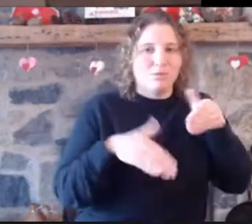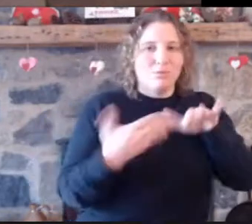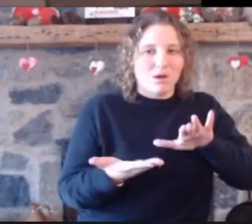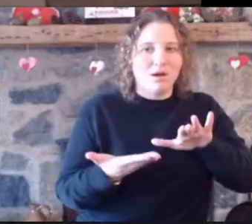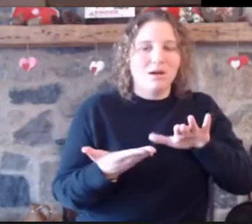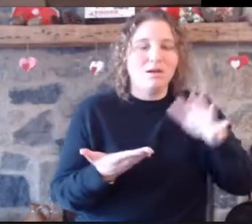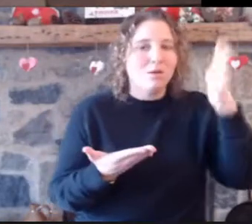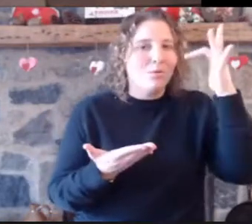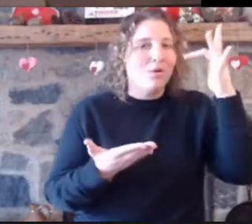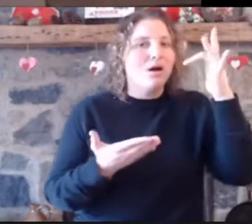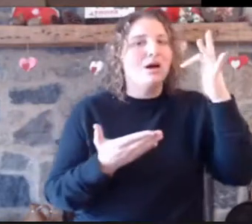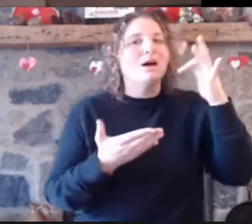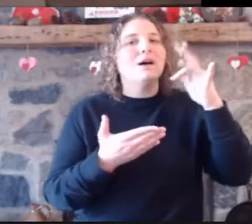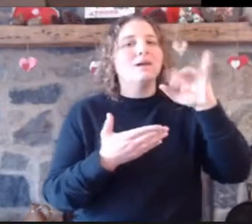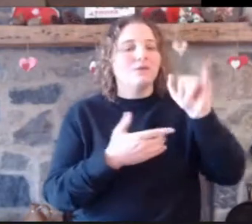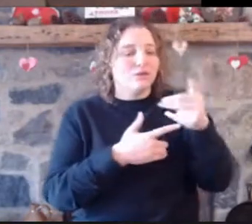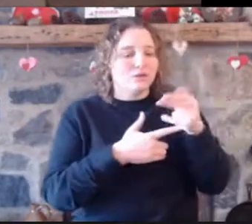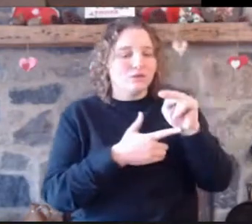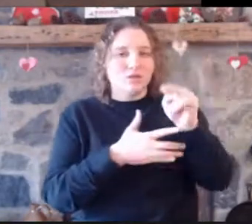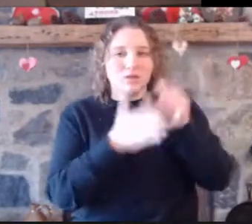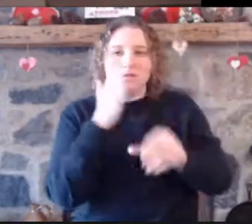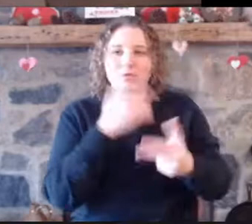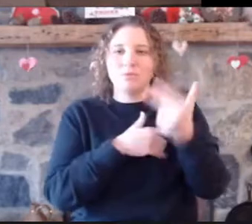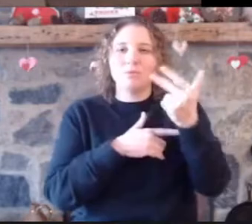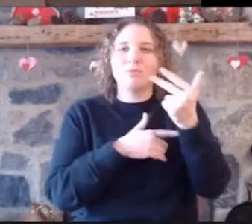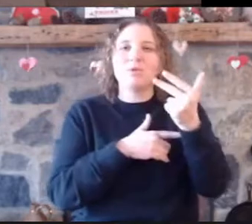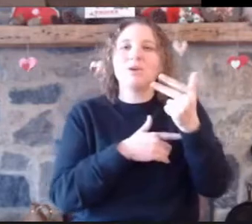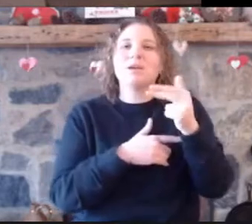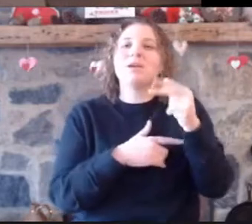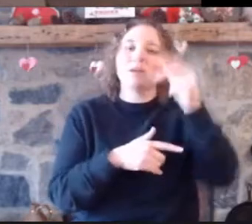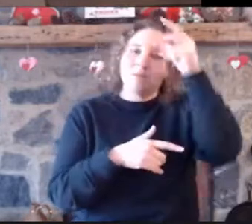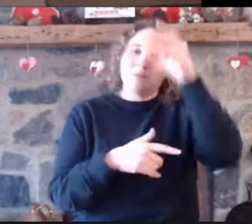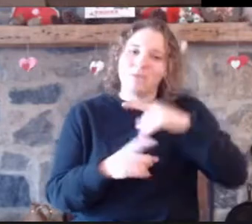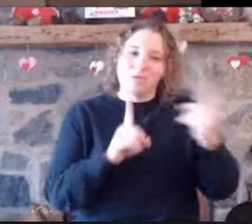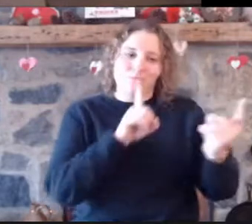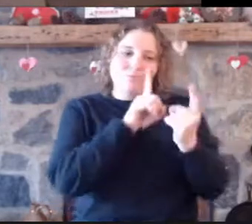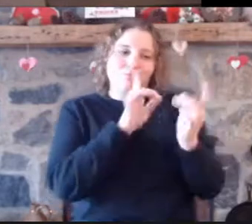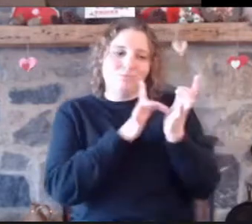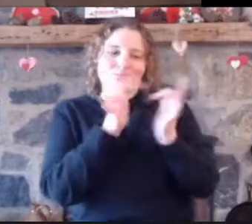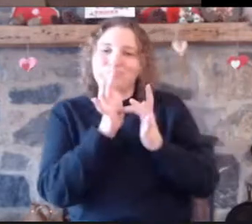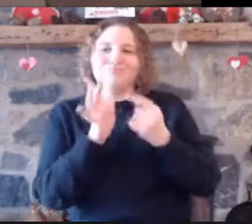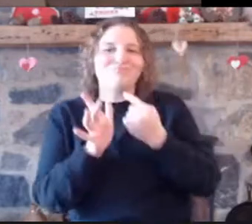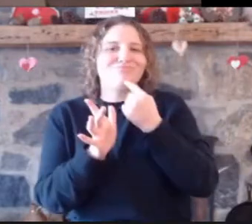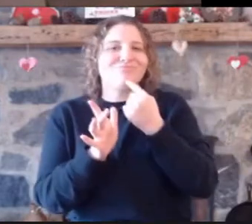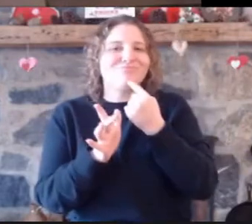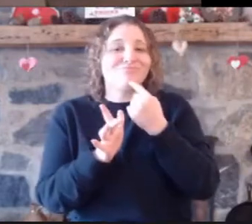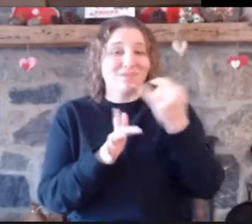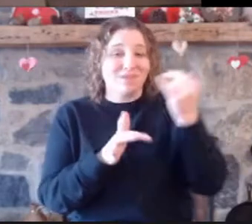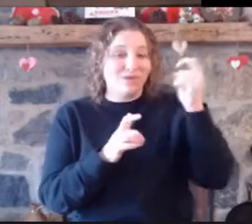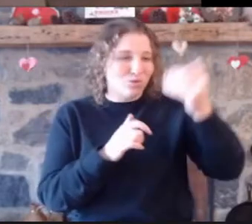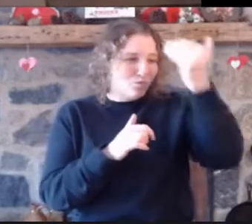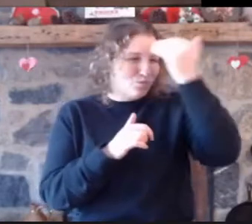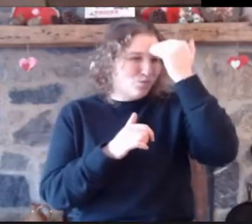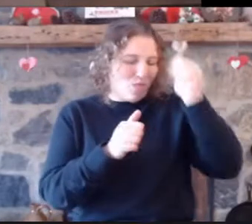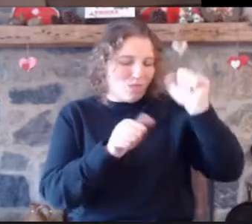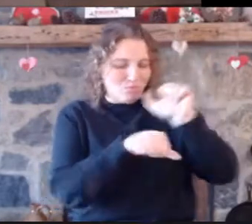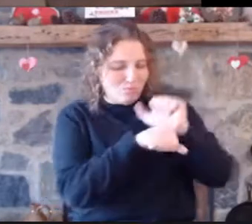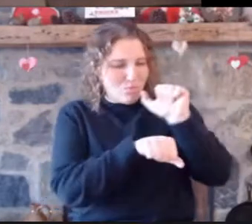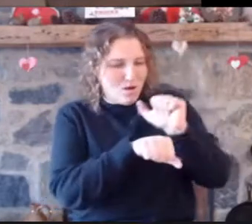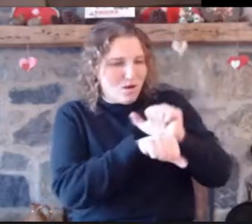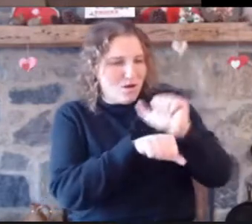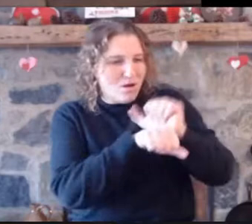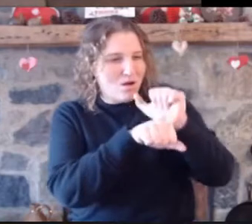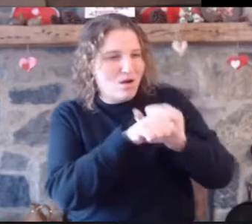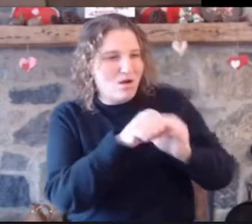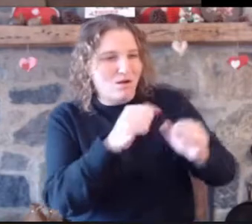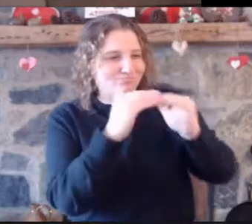to Jesus in John chapter 3, he said, teacher, a master teacher of the Jews, if there's anybody who could earn it with God, it's Nicodemus.